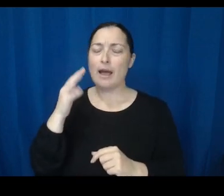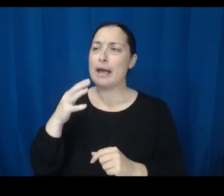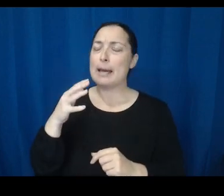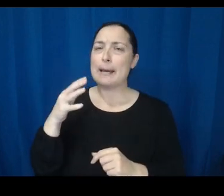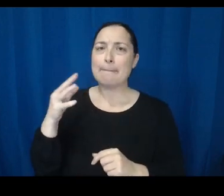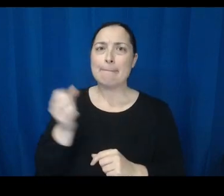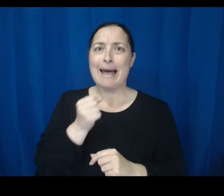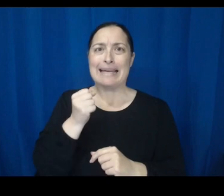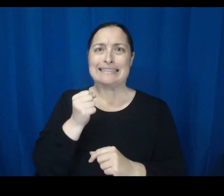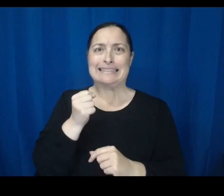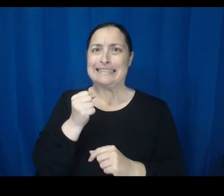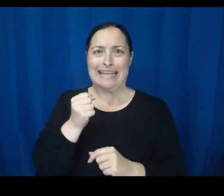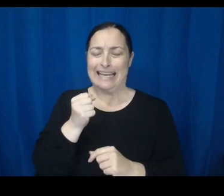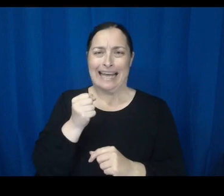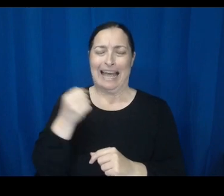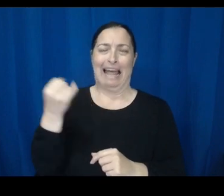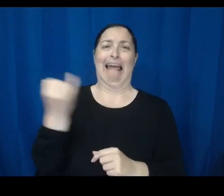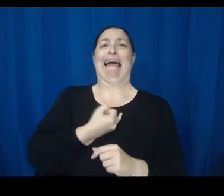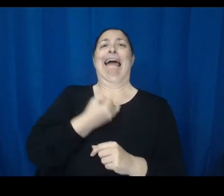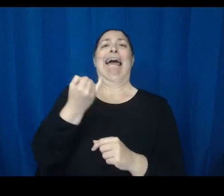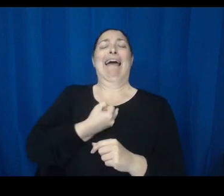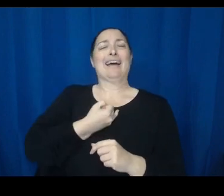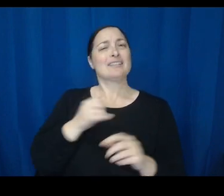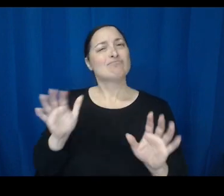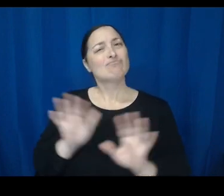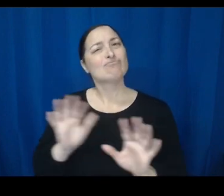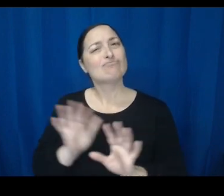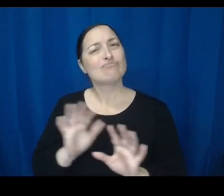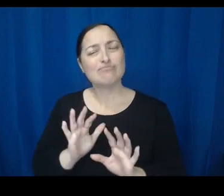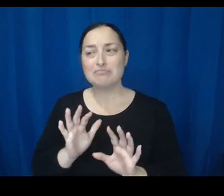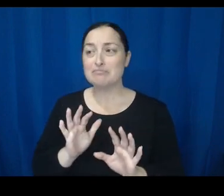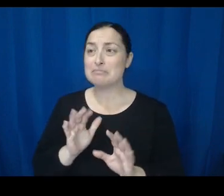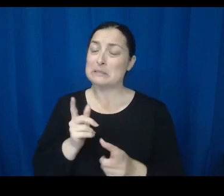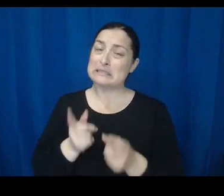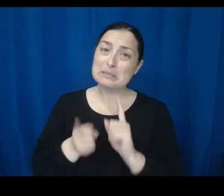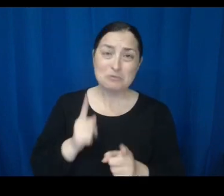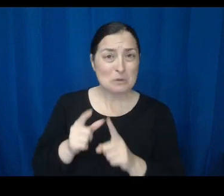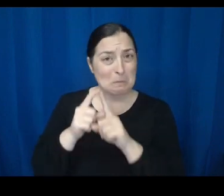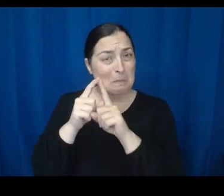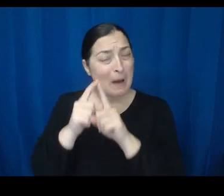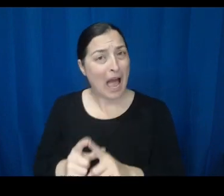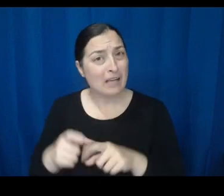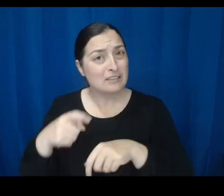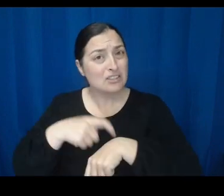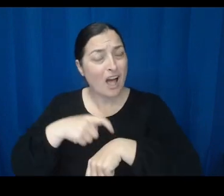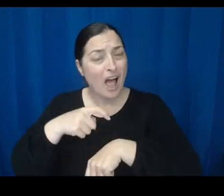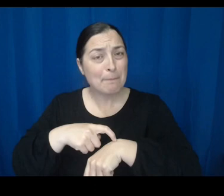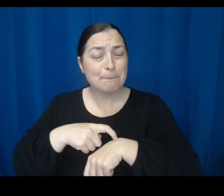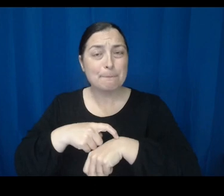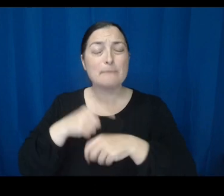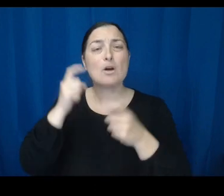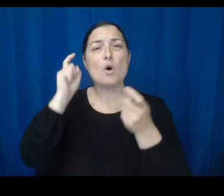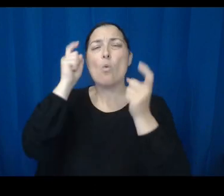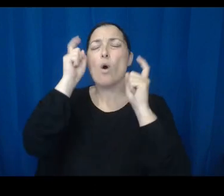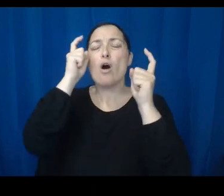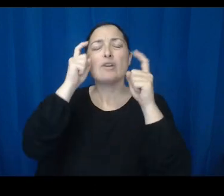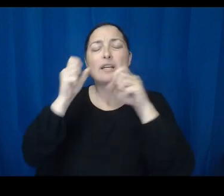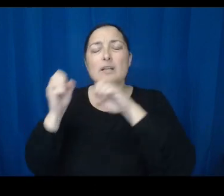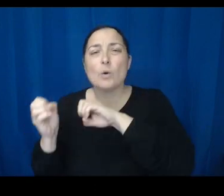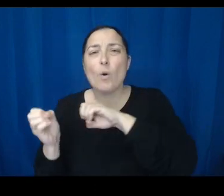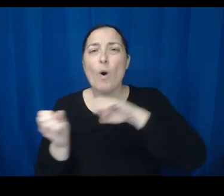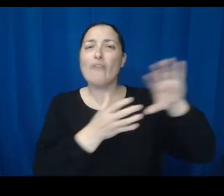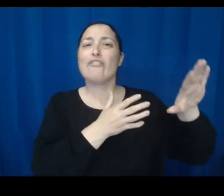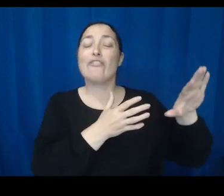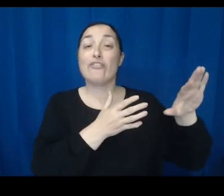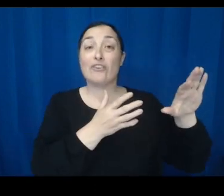drastic with yourself. You must admit when you're having a difficult time, and when all that worry has passed, you might have actually